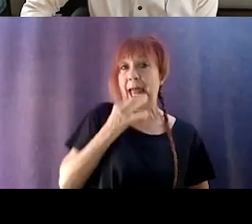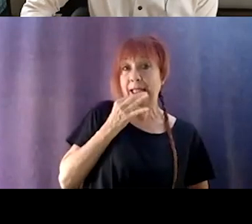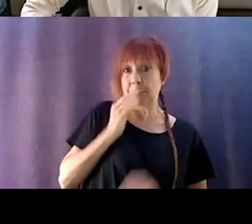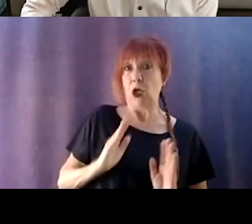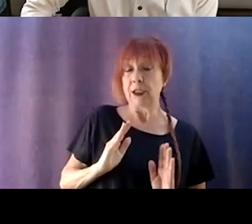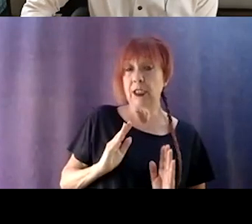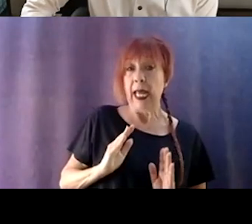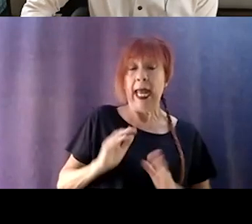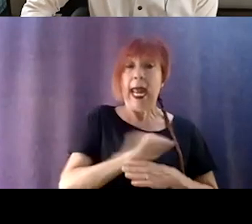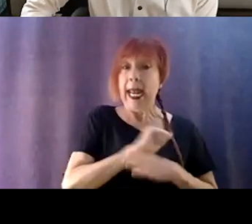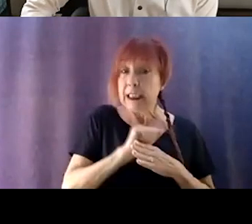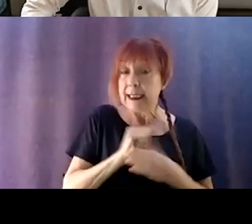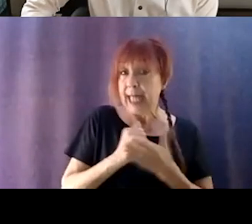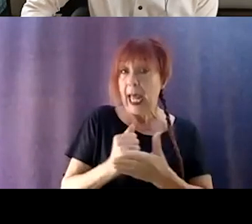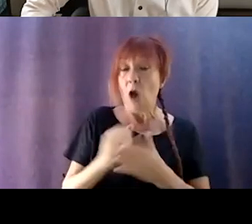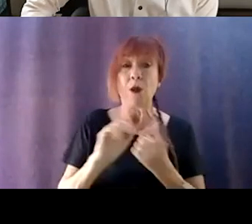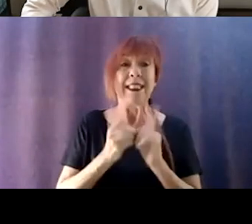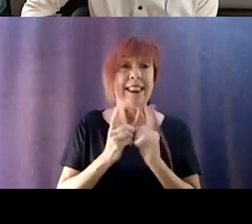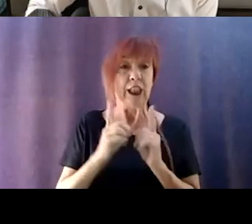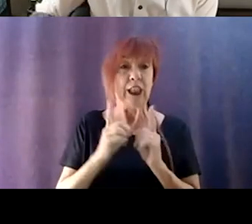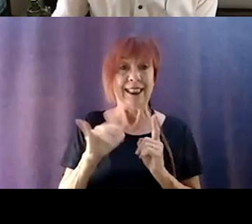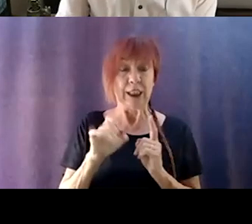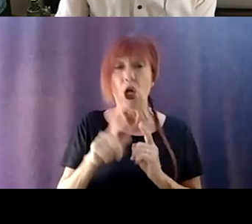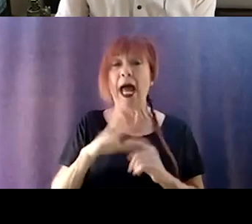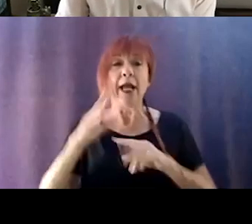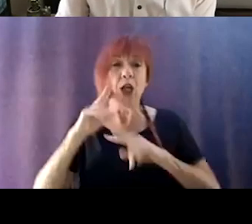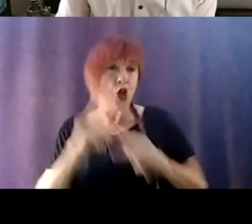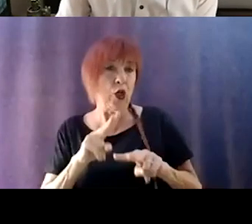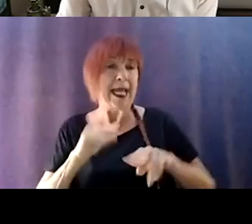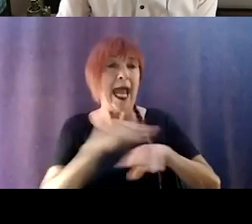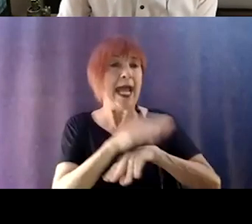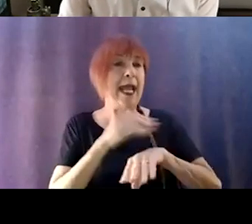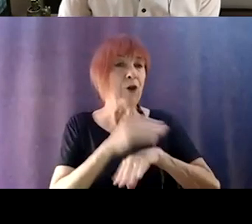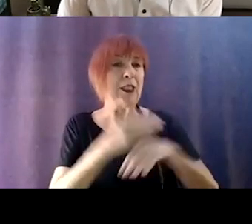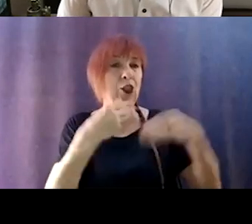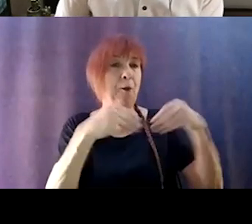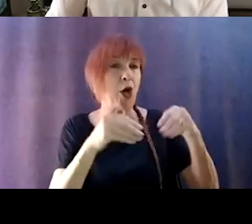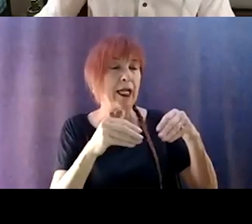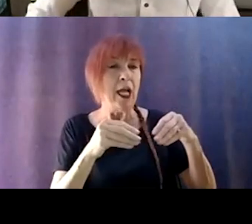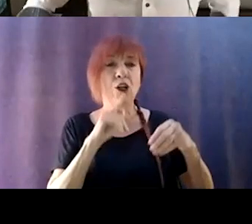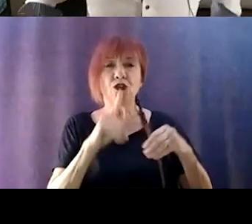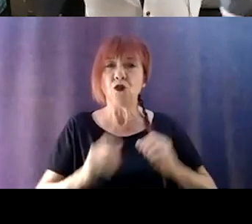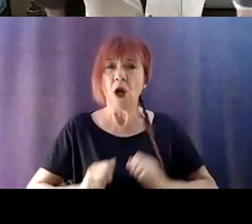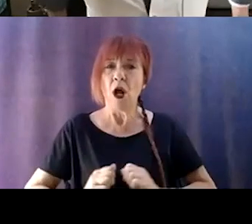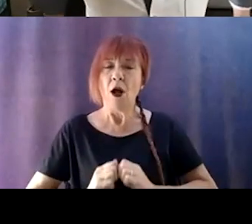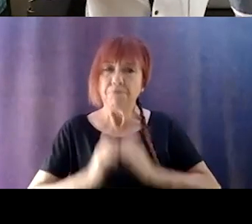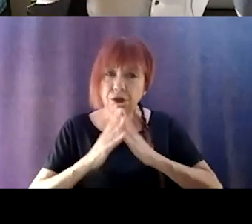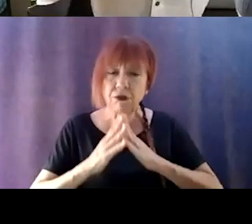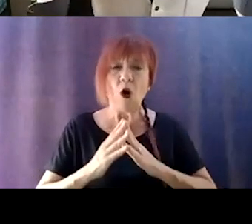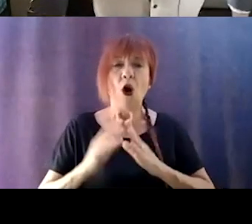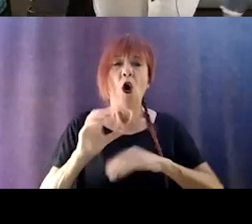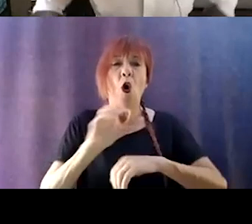help with digital, but also looking towards influencer marketing and finding ways to organically engage and have the